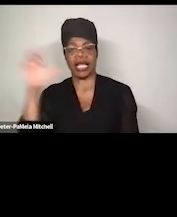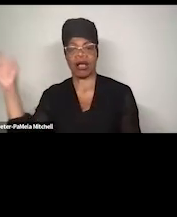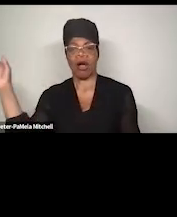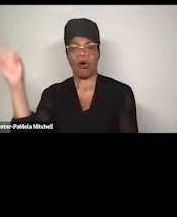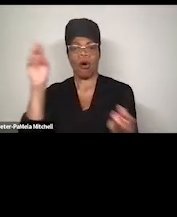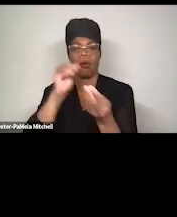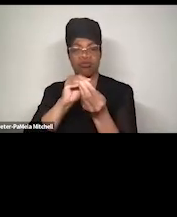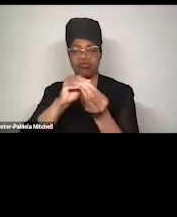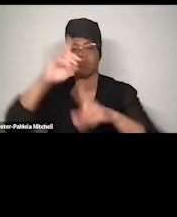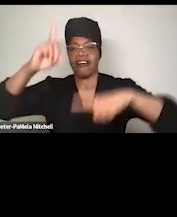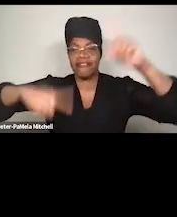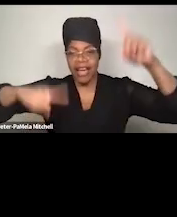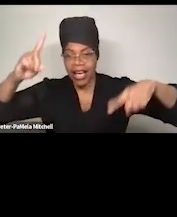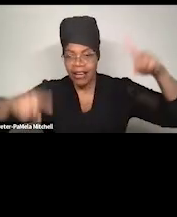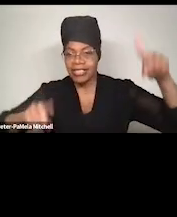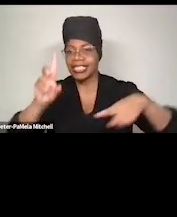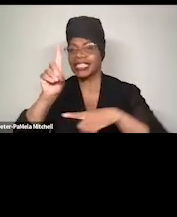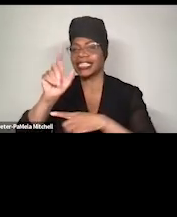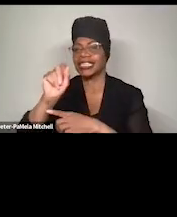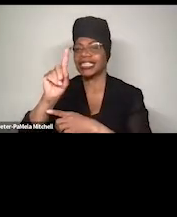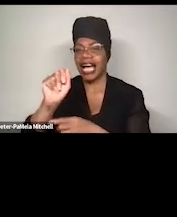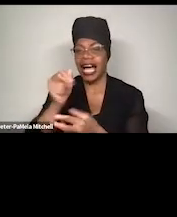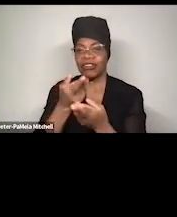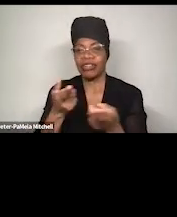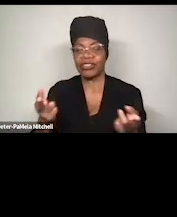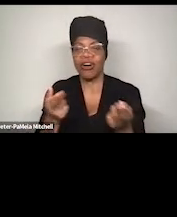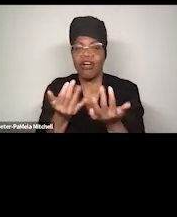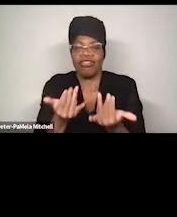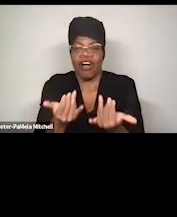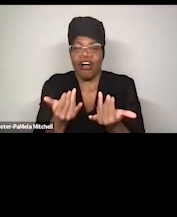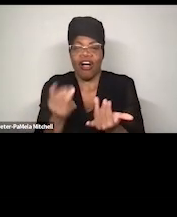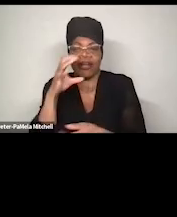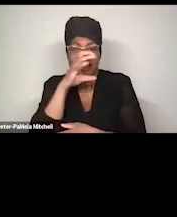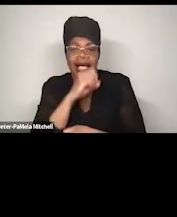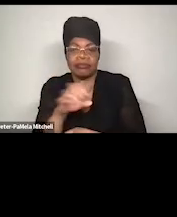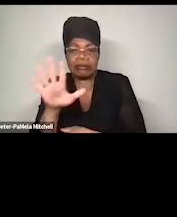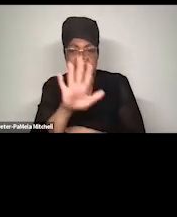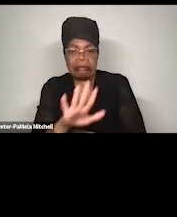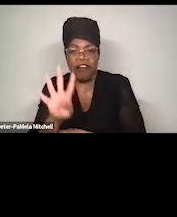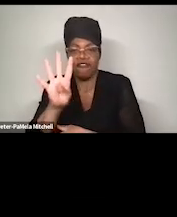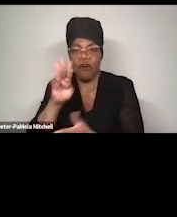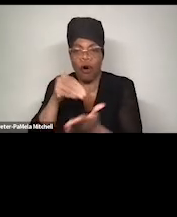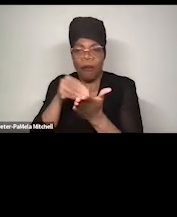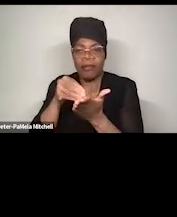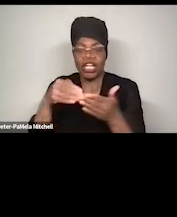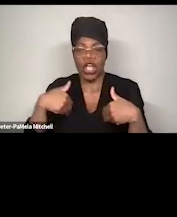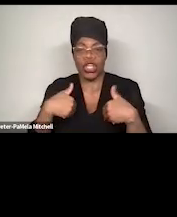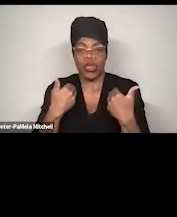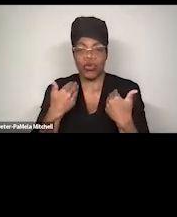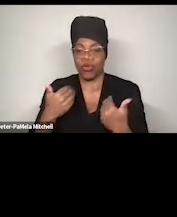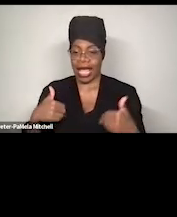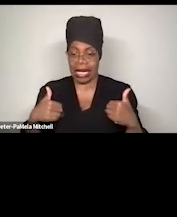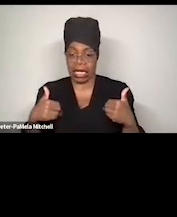data sources that we saw on the previous slide, the current estimates are that around 4 million youth and young adults in the